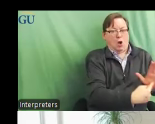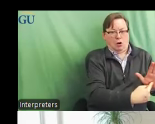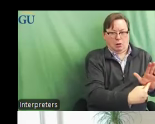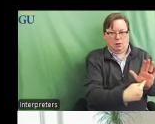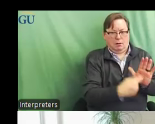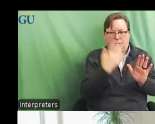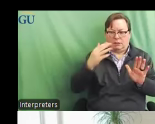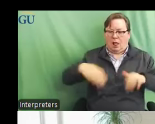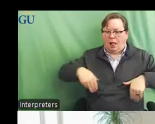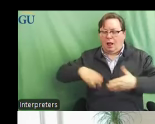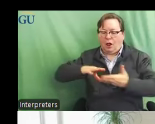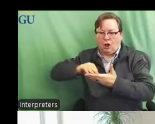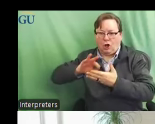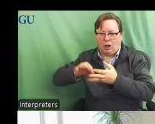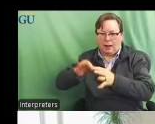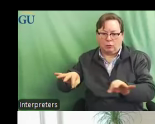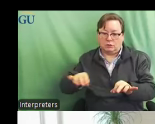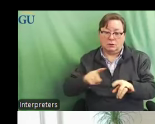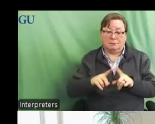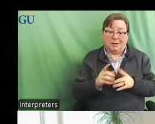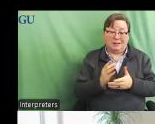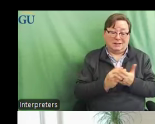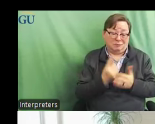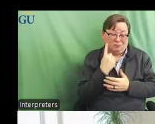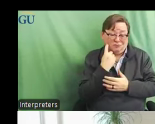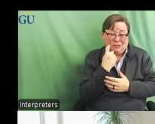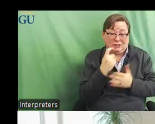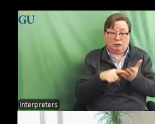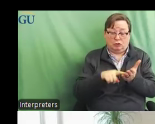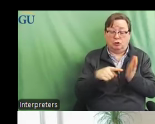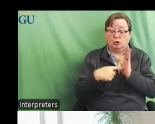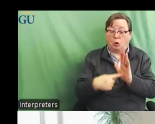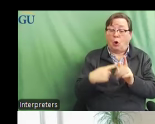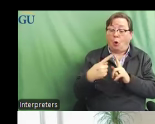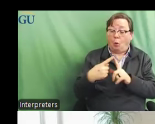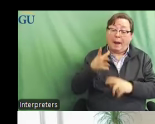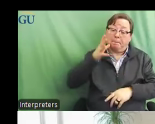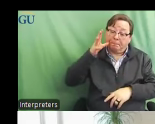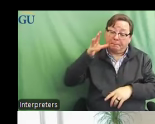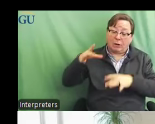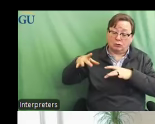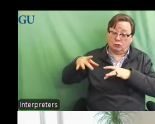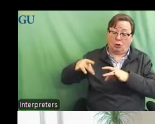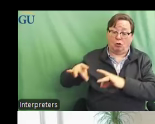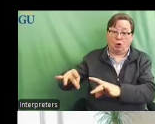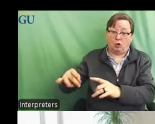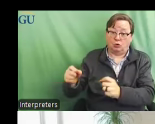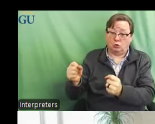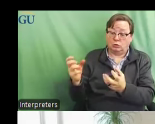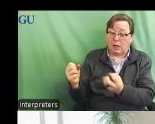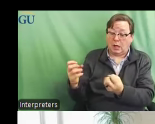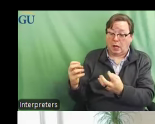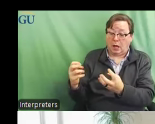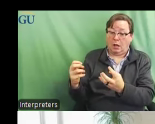themselves? But some current research suggests that even when parents are just learning to sign,